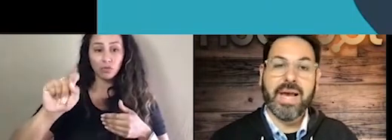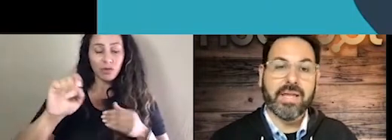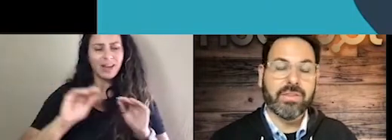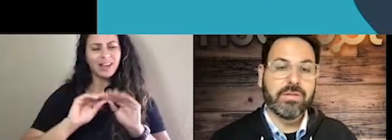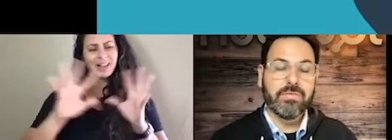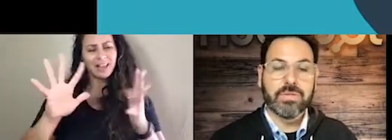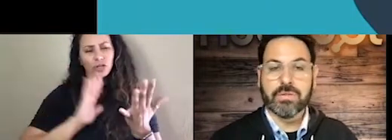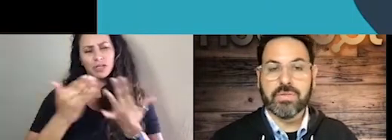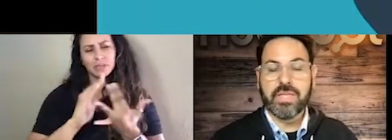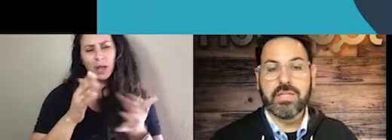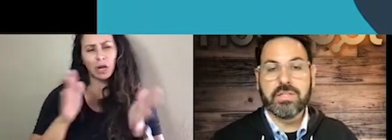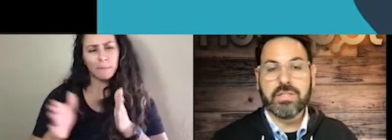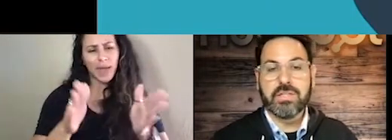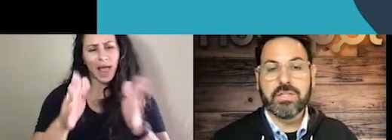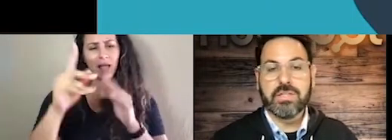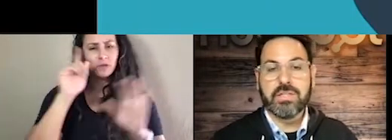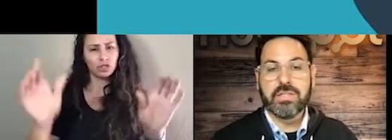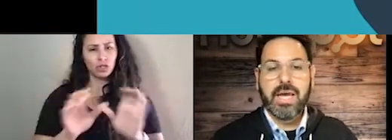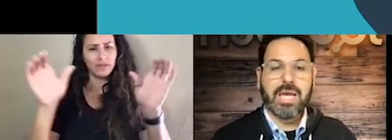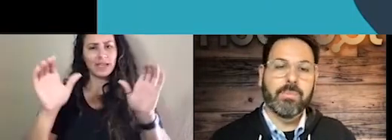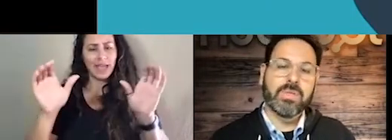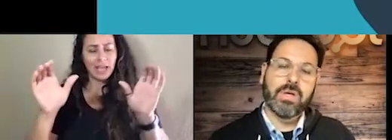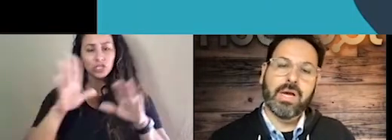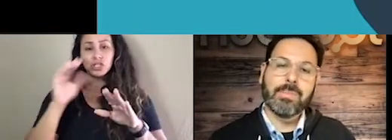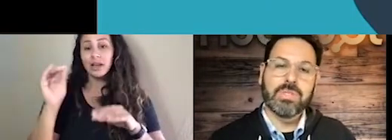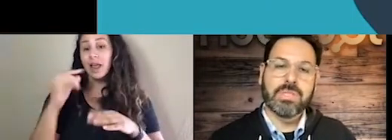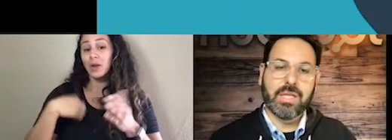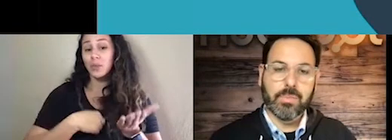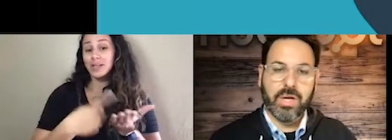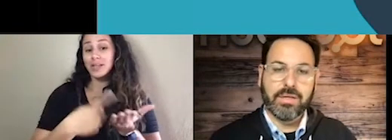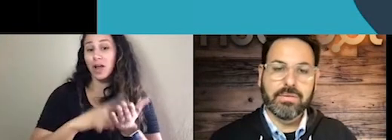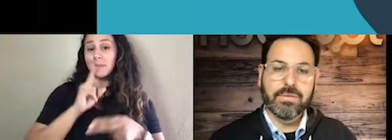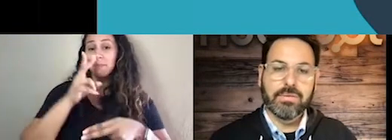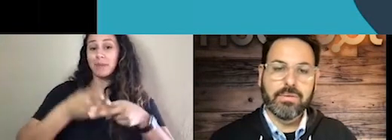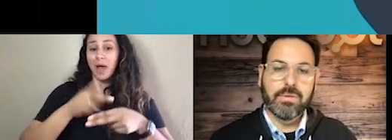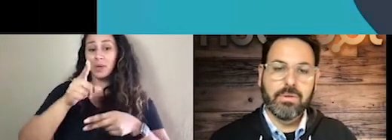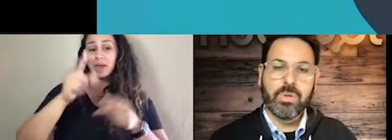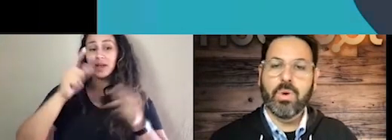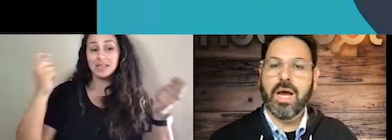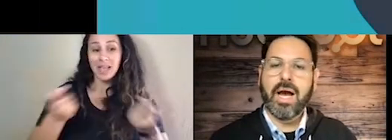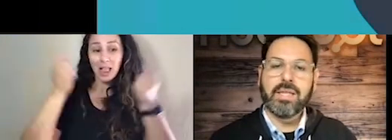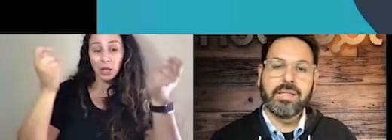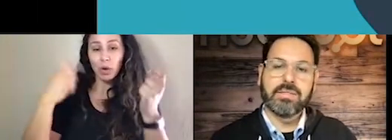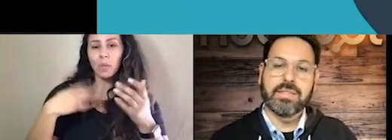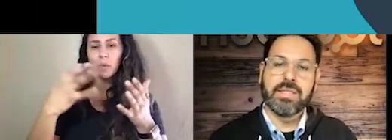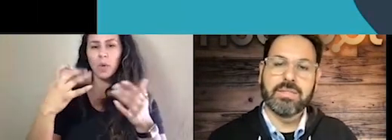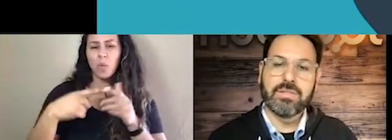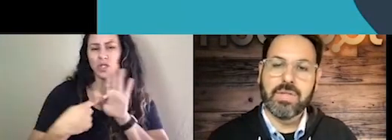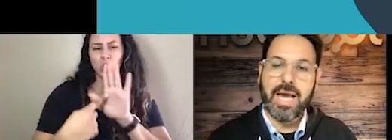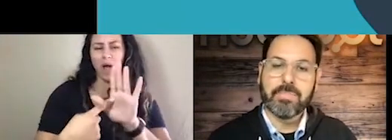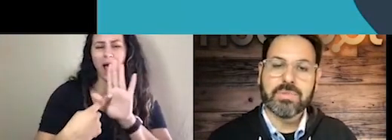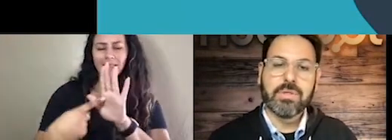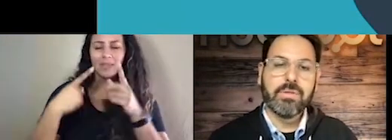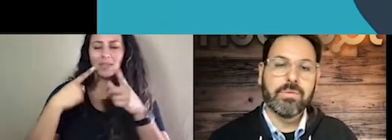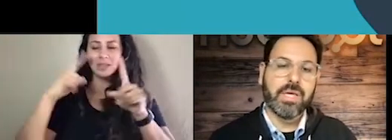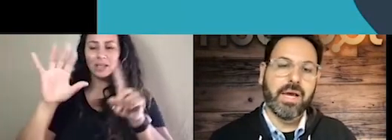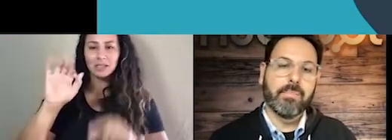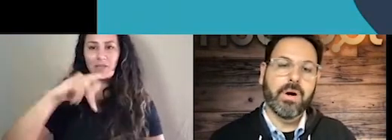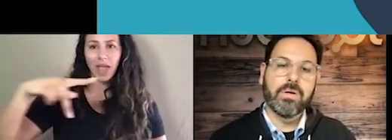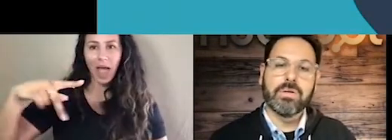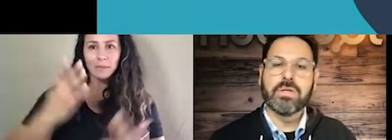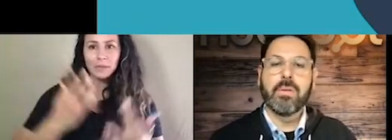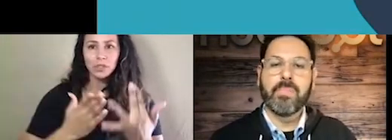transparent path for certification. And when we talk about celebrate, we want to highlight the successes of the apps through